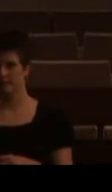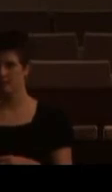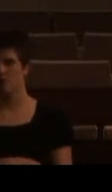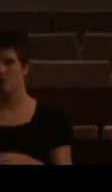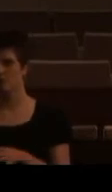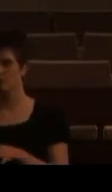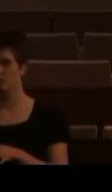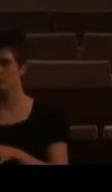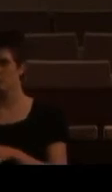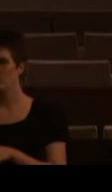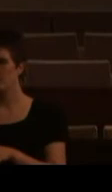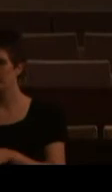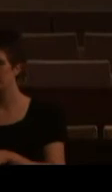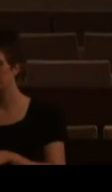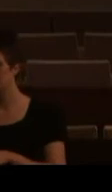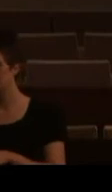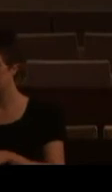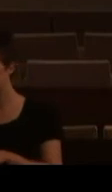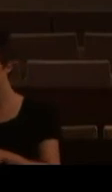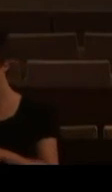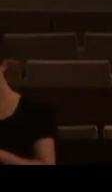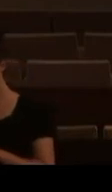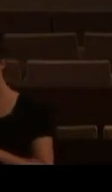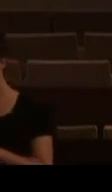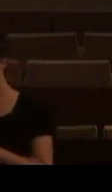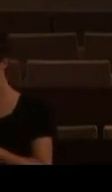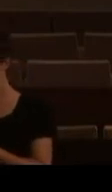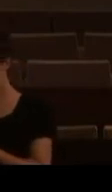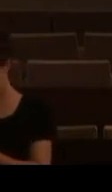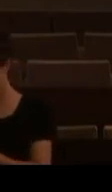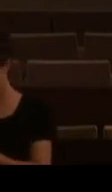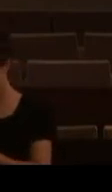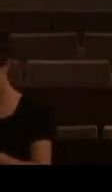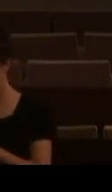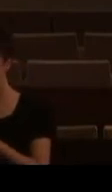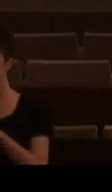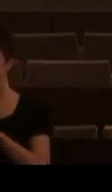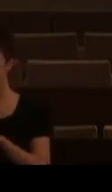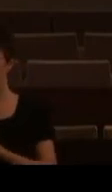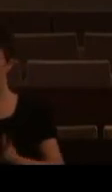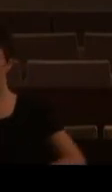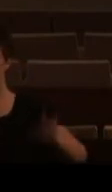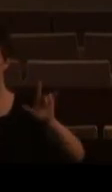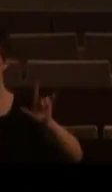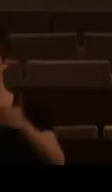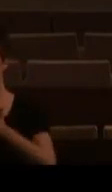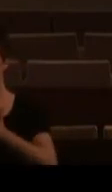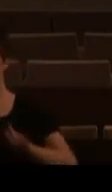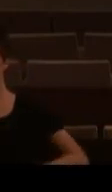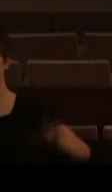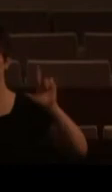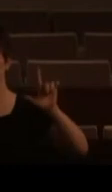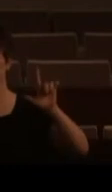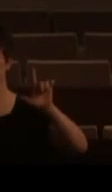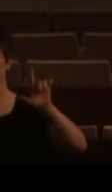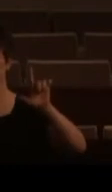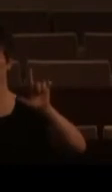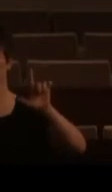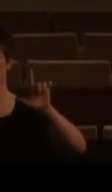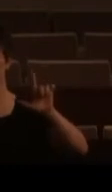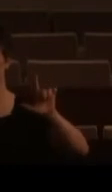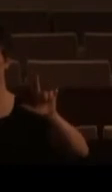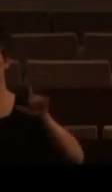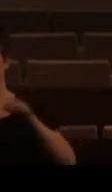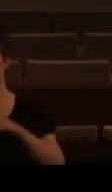He spent 3 years at sea. He married in Maryland, and from his union he had some children. His mother died, and so on and so on and so forth. They had